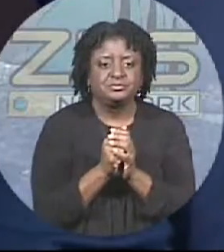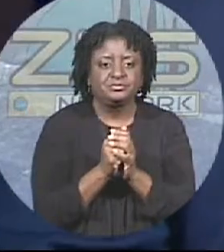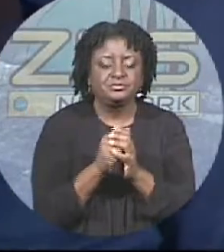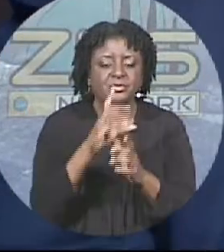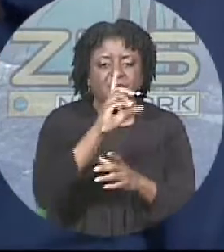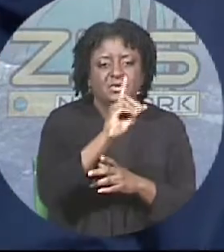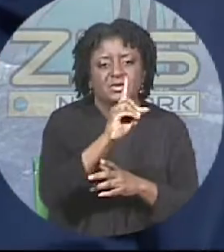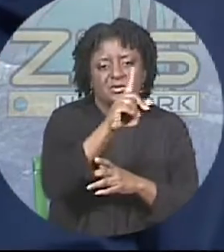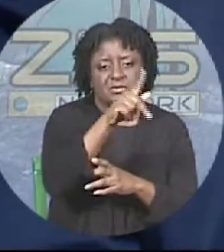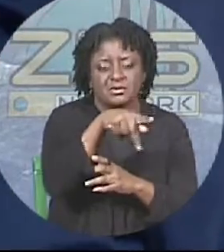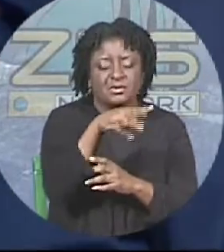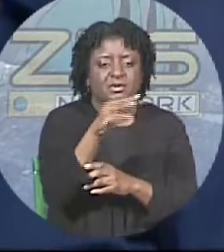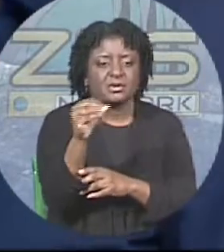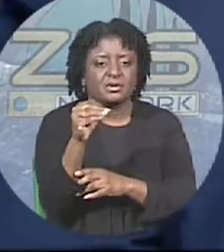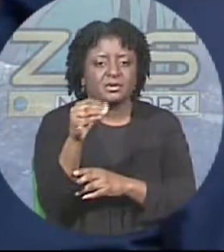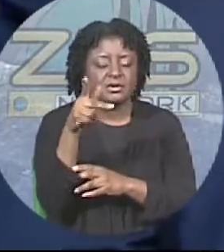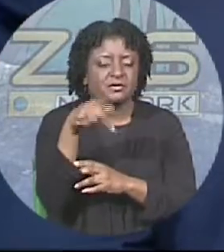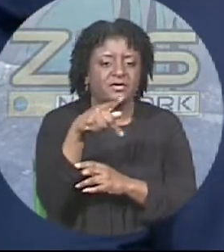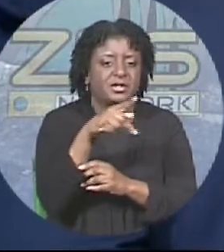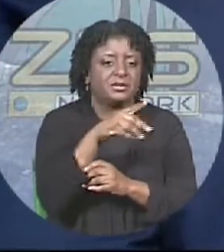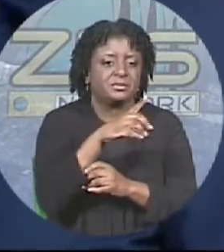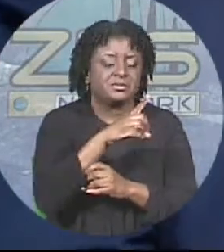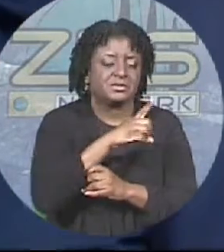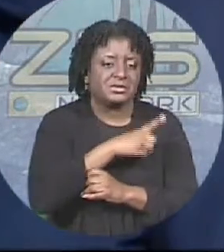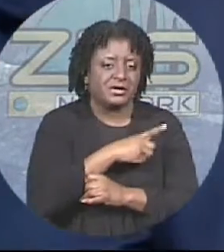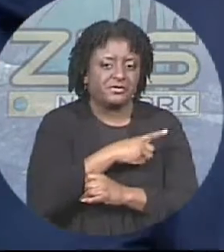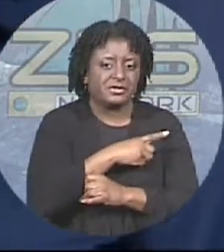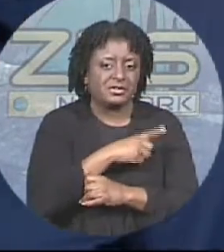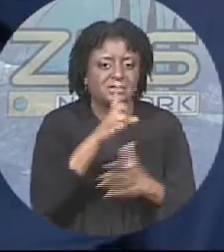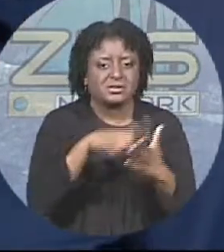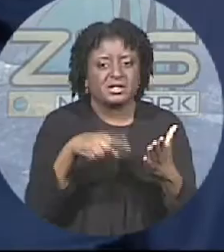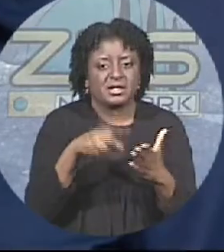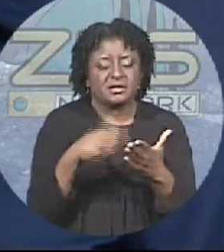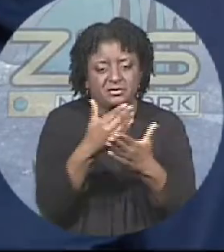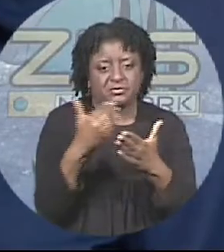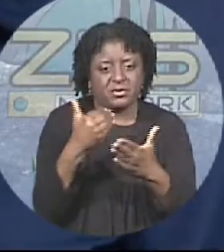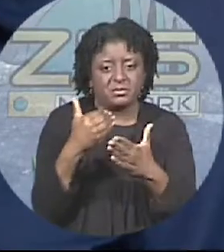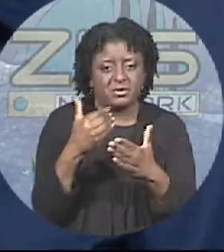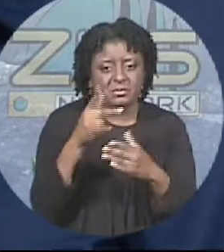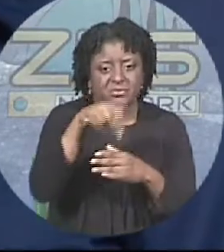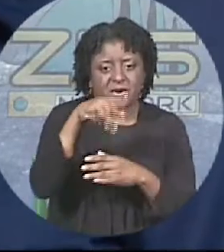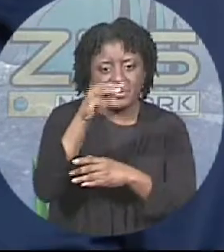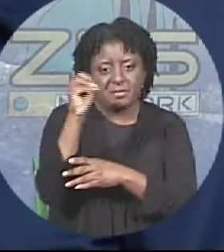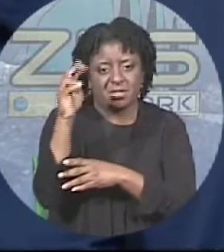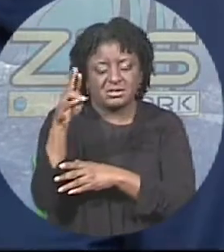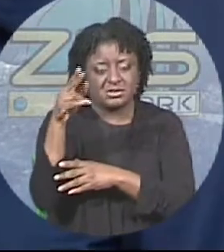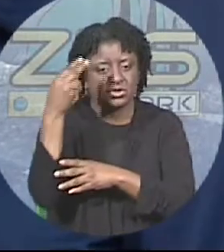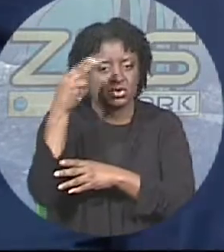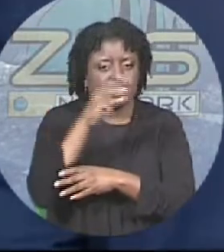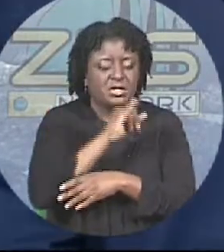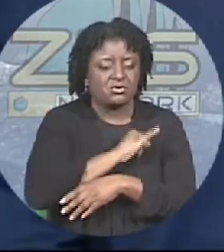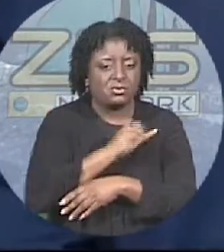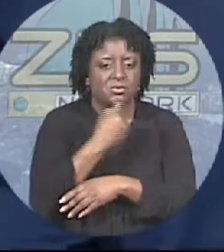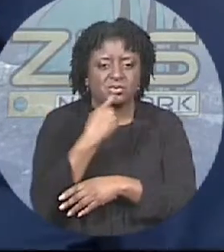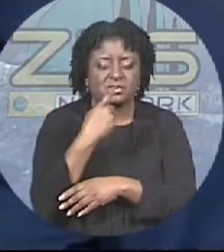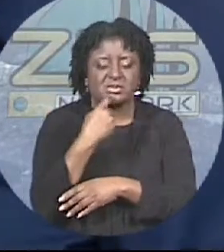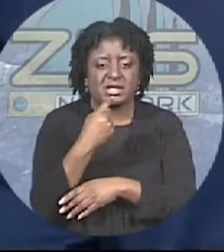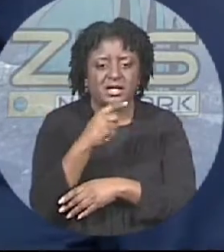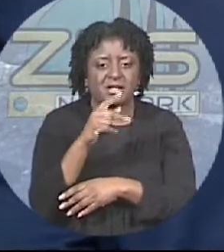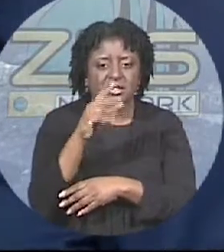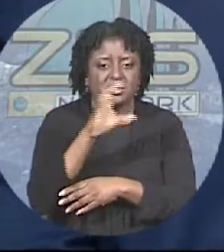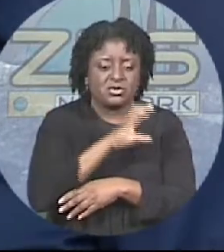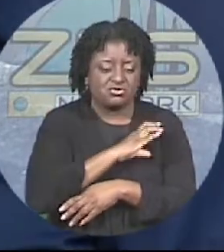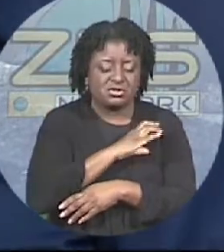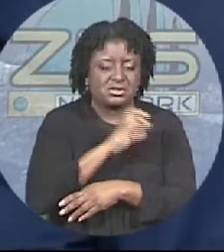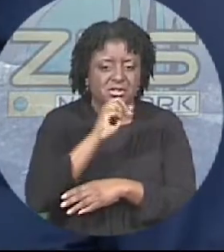Well, Deputy Prime Minister Philip Brave Davis is hitting back at former Prime Minister Hubert Ingram, who said the Christie administration lacks